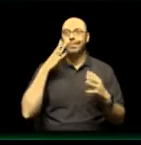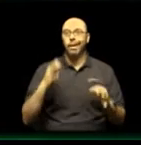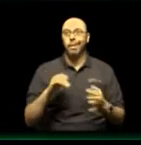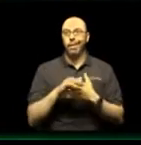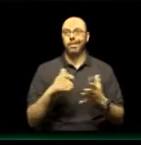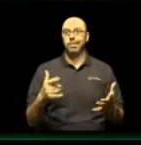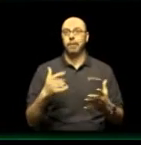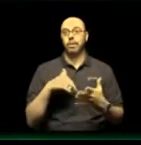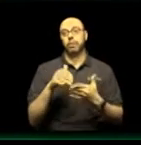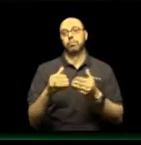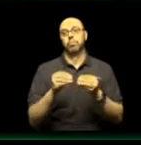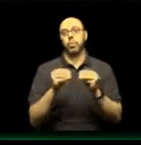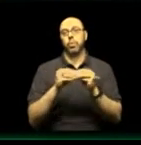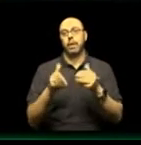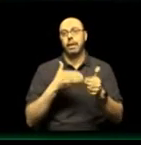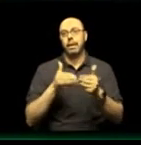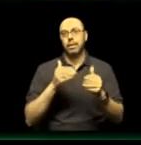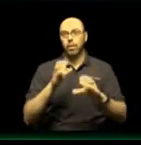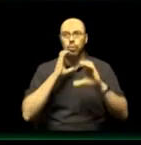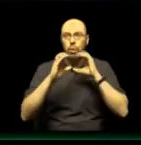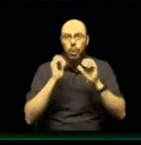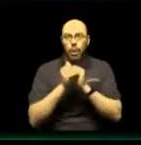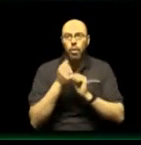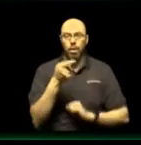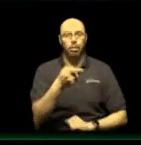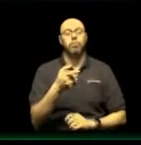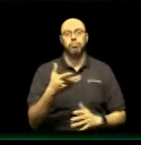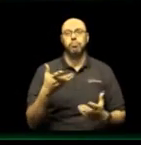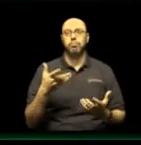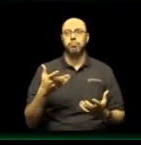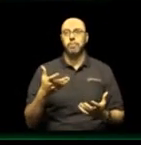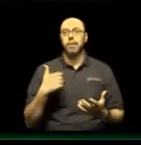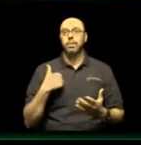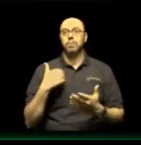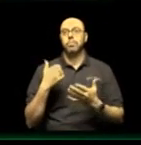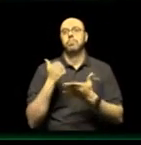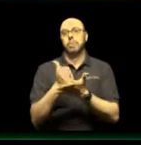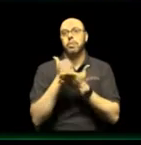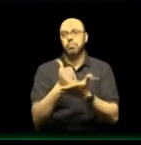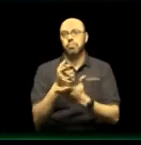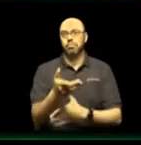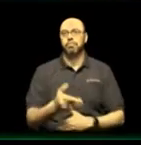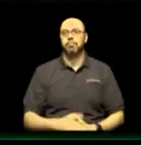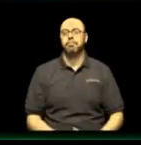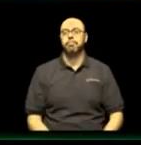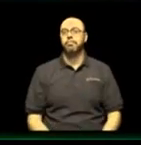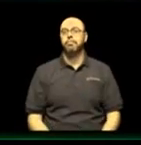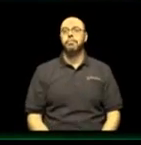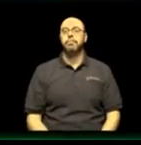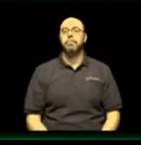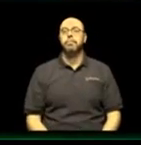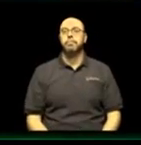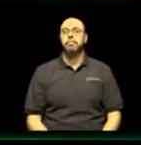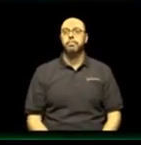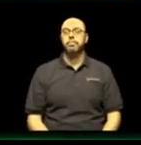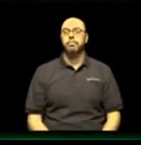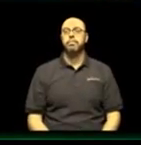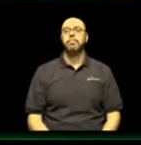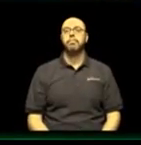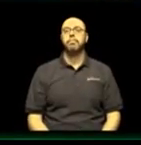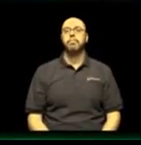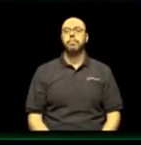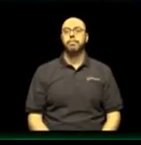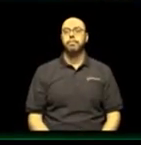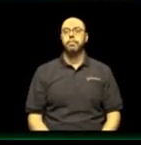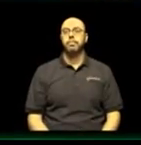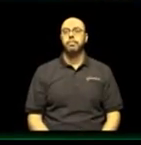Mm-hmm. So it's an easy way to communicate with them, Right. to teach them. Right. Do you find